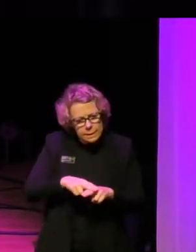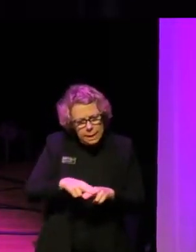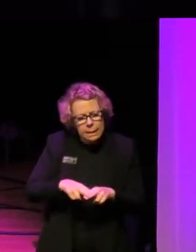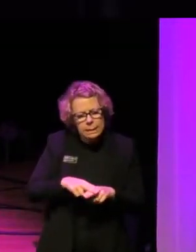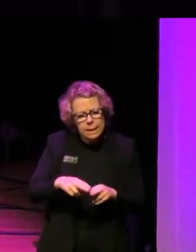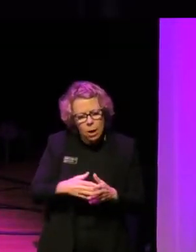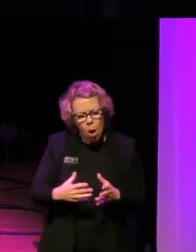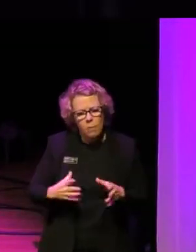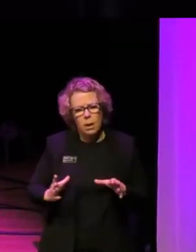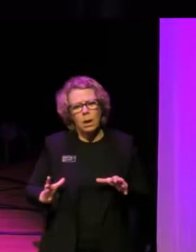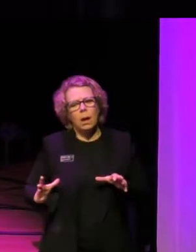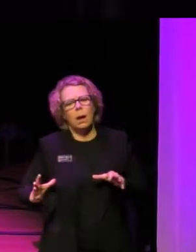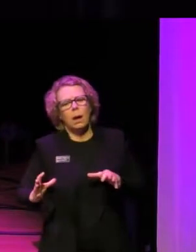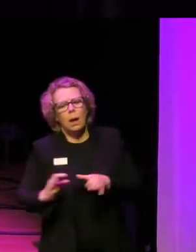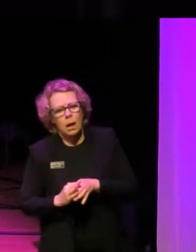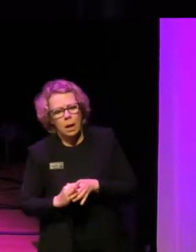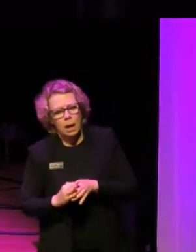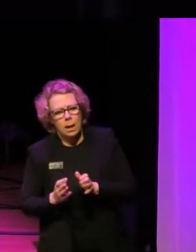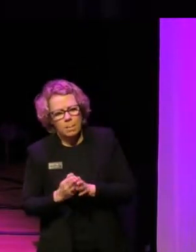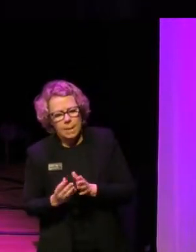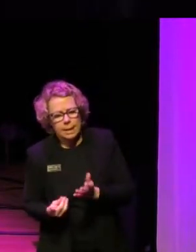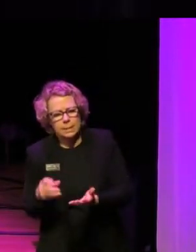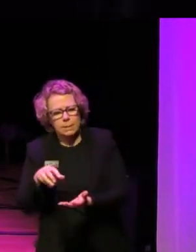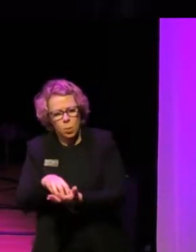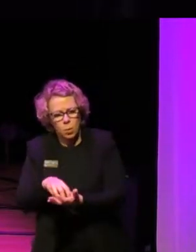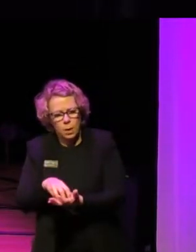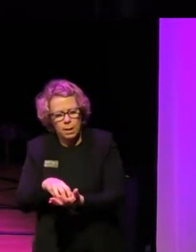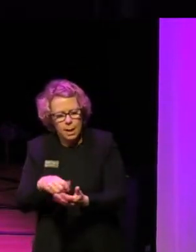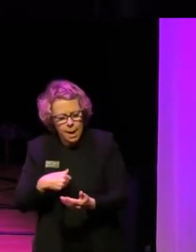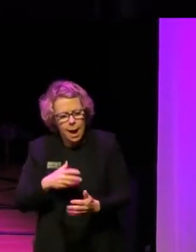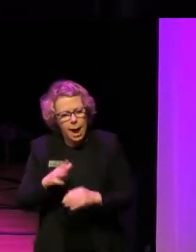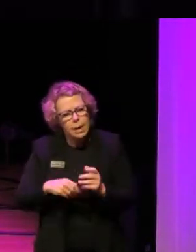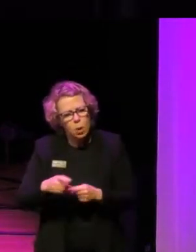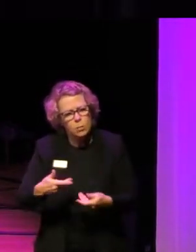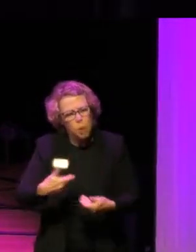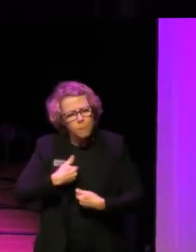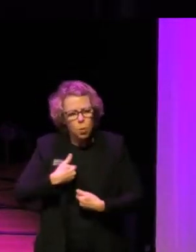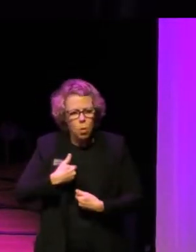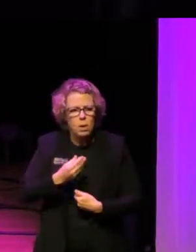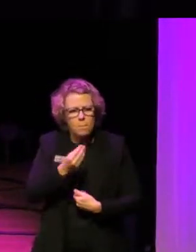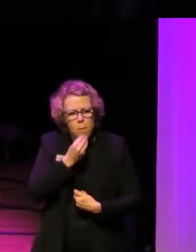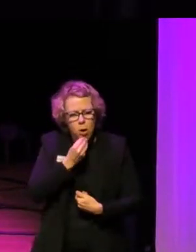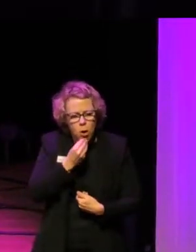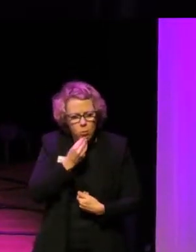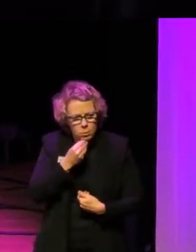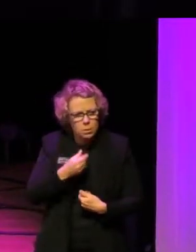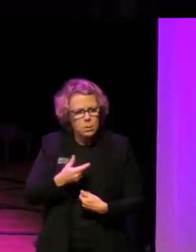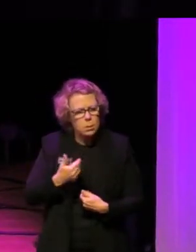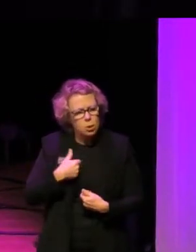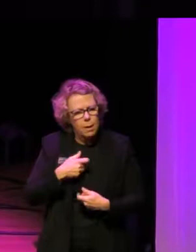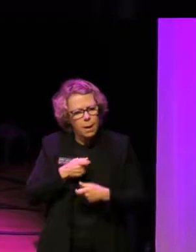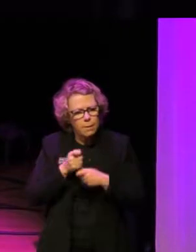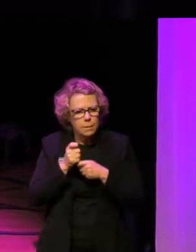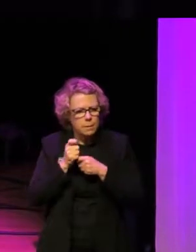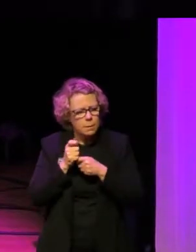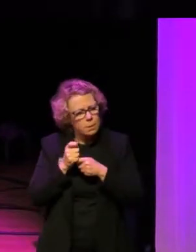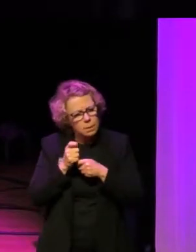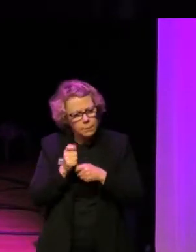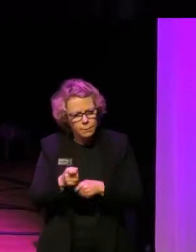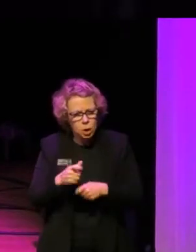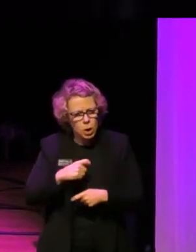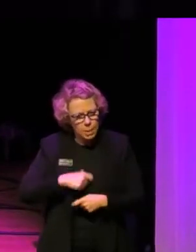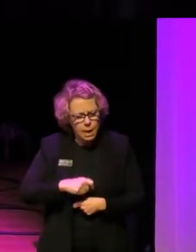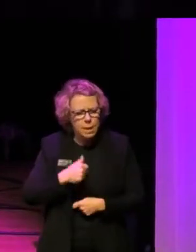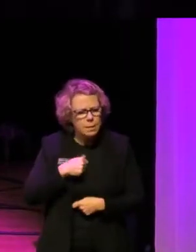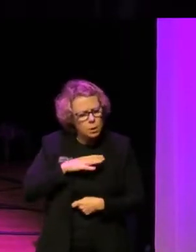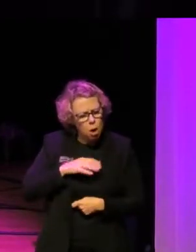belonging transcends just the need to be fed. The sense of belonging requires you